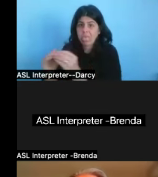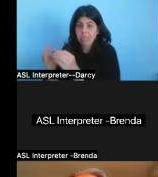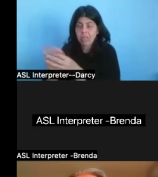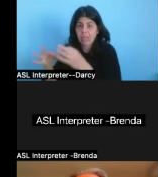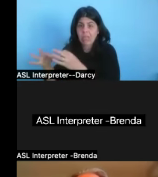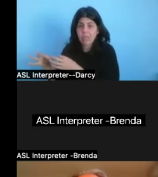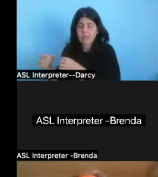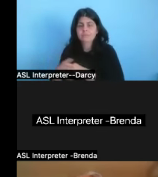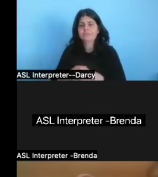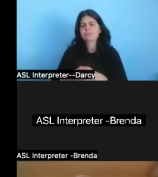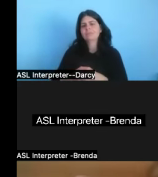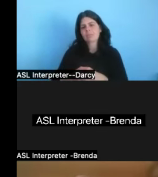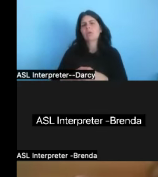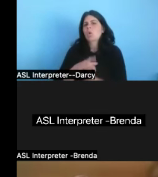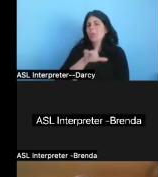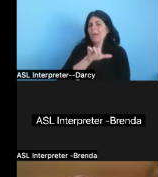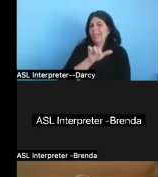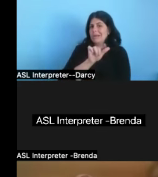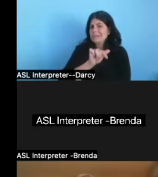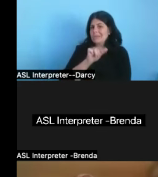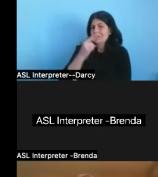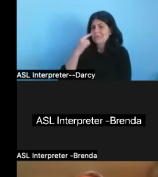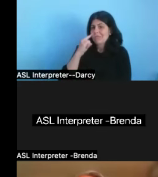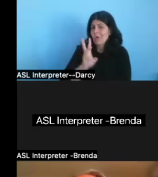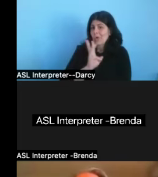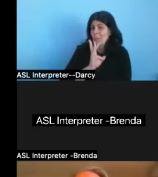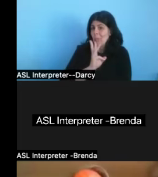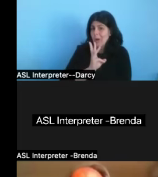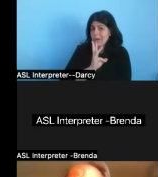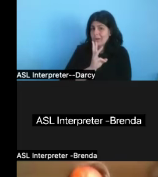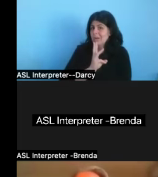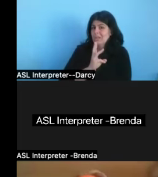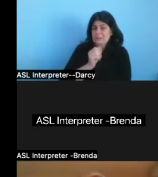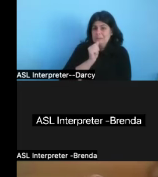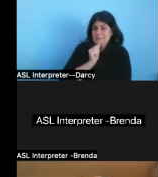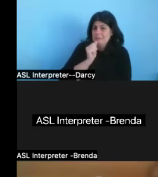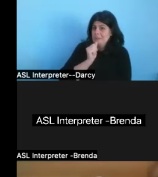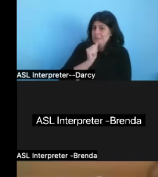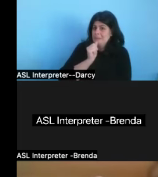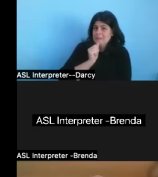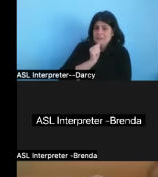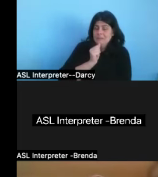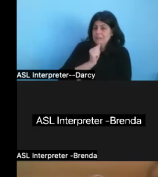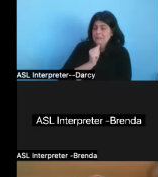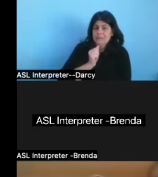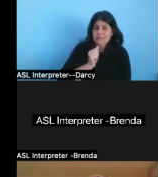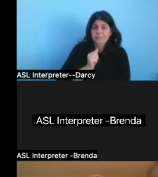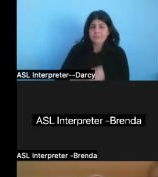In Los Angeles, for the water, we're kind of just hanging on. I